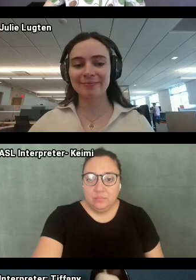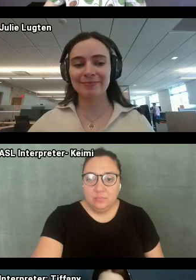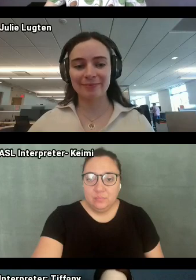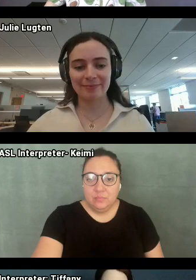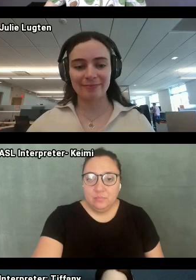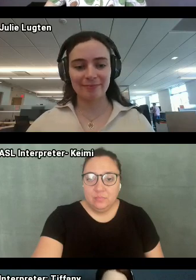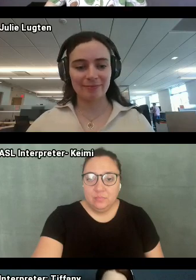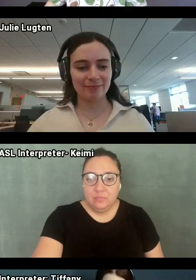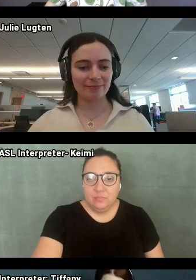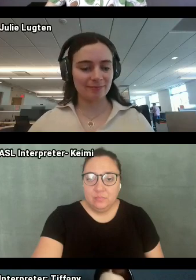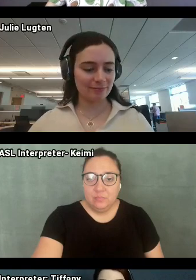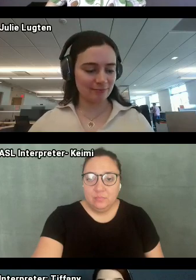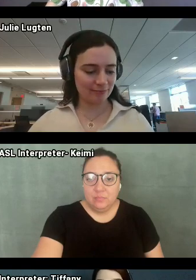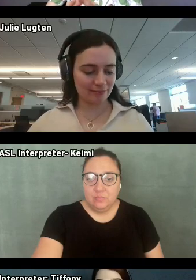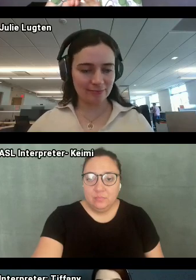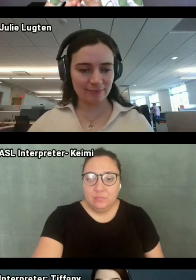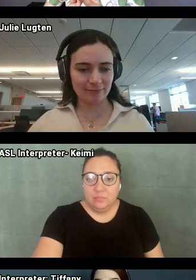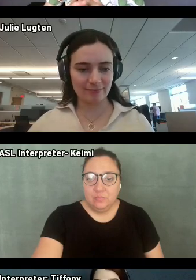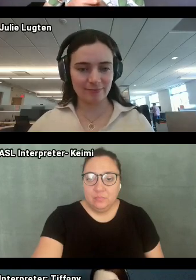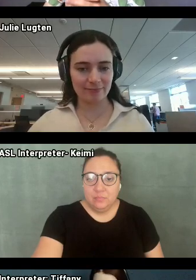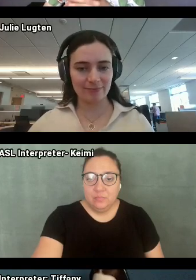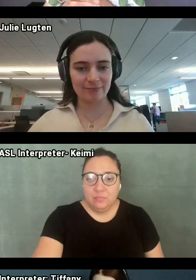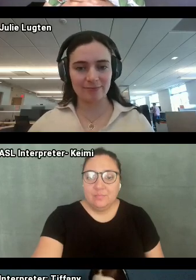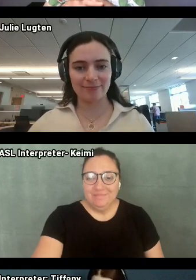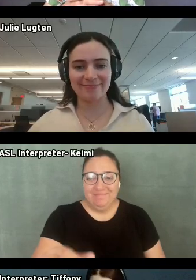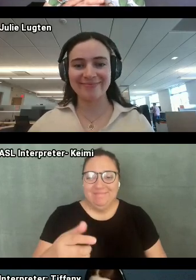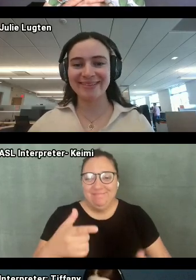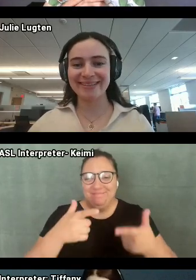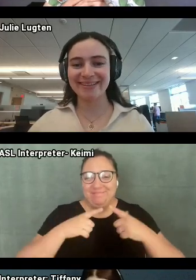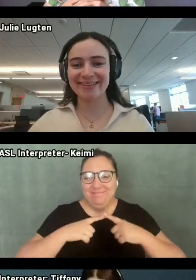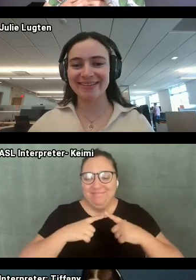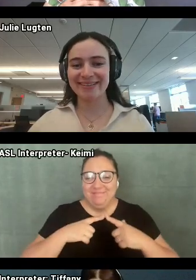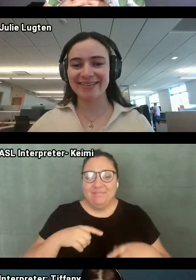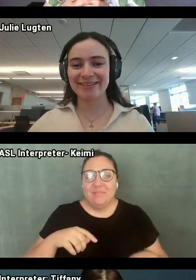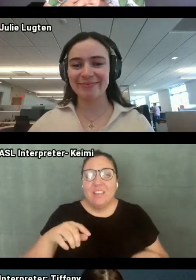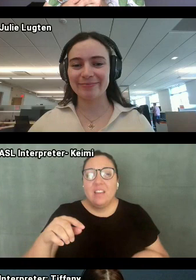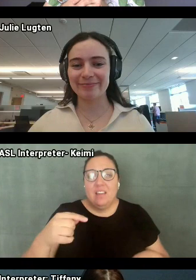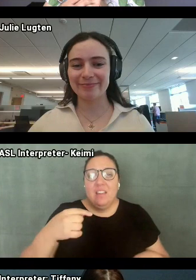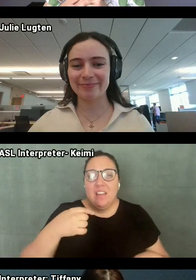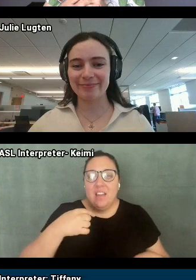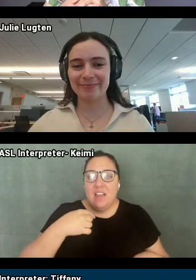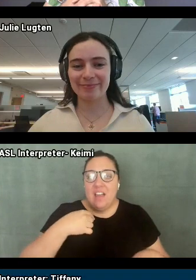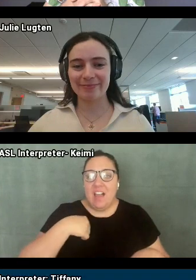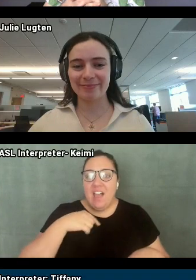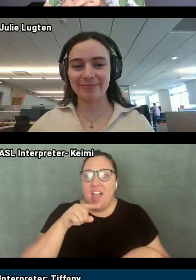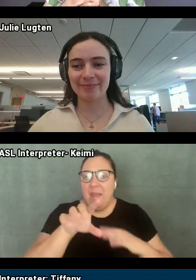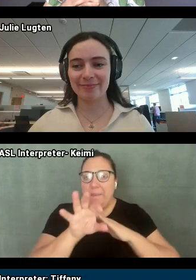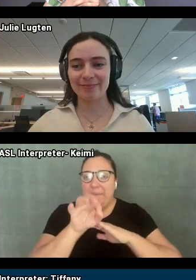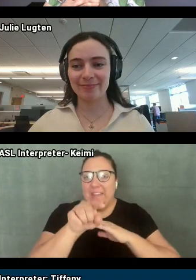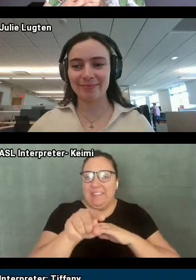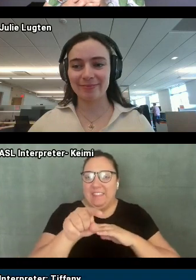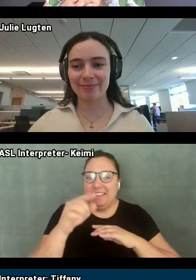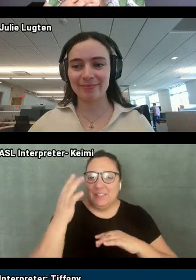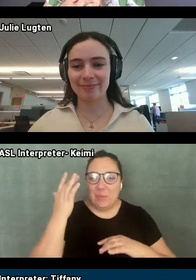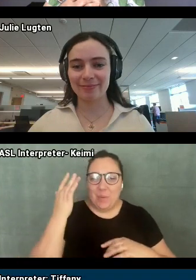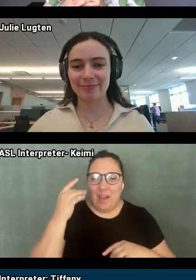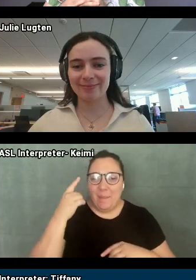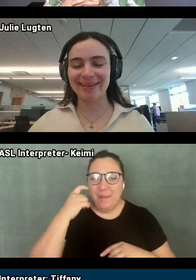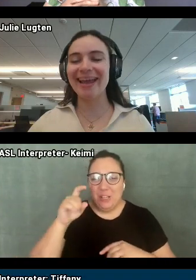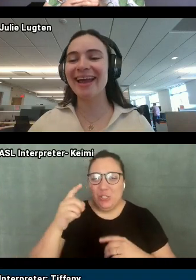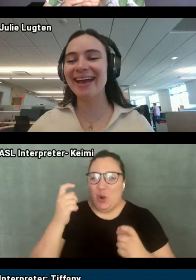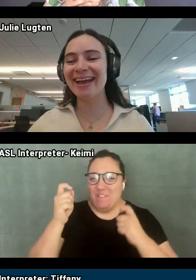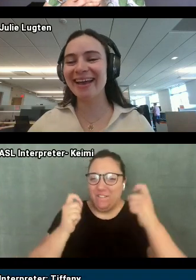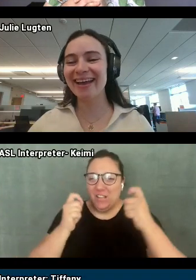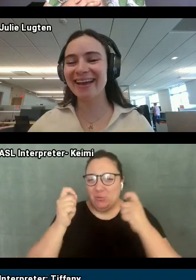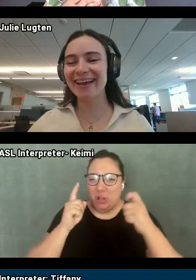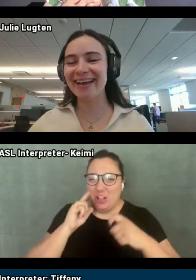So I selected this slide here from the HubSpot slide deck because I thought her facial expression very much said, yeah, no.